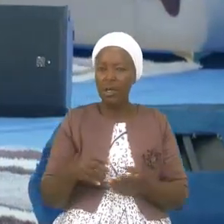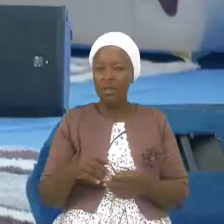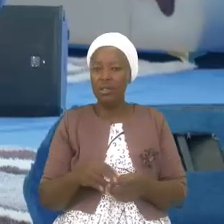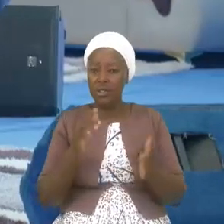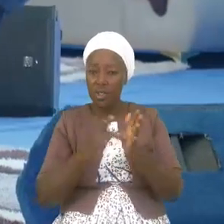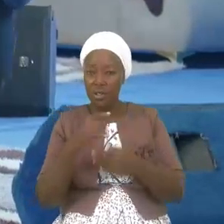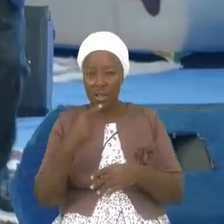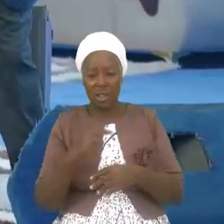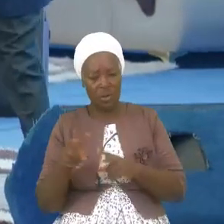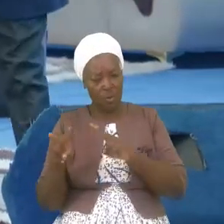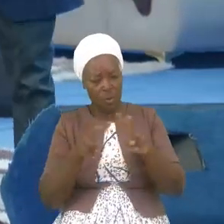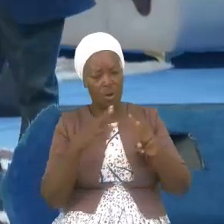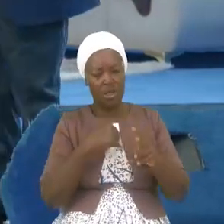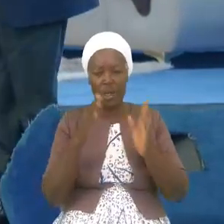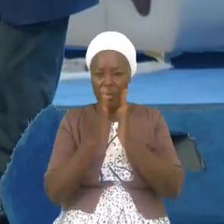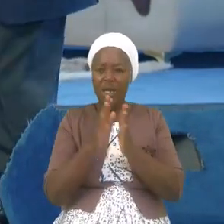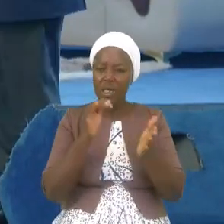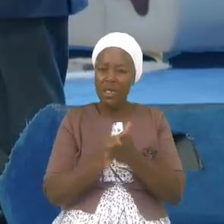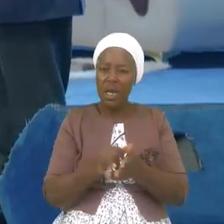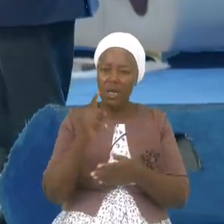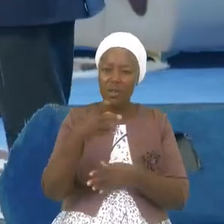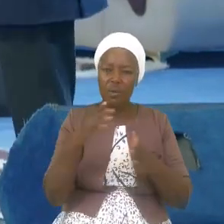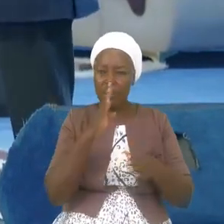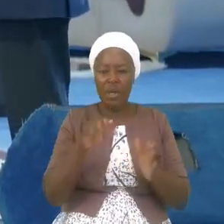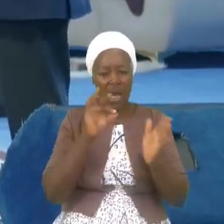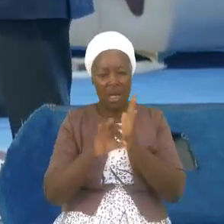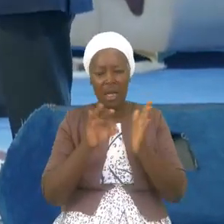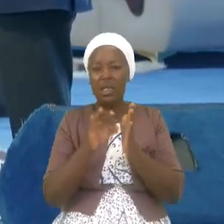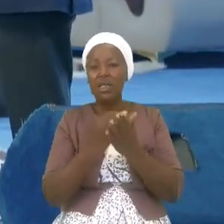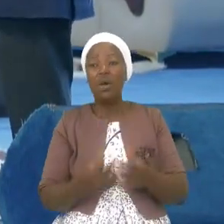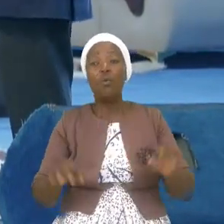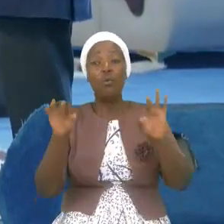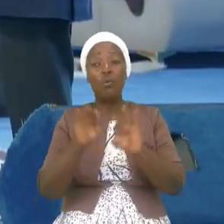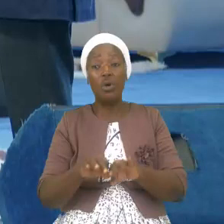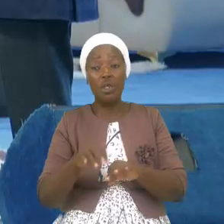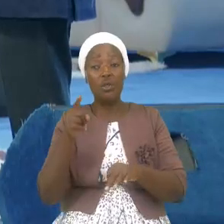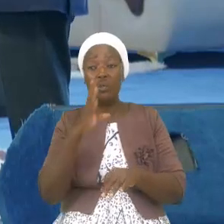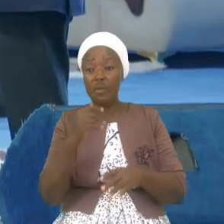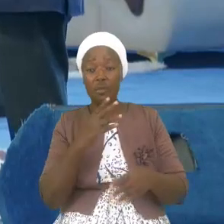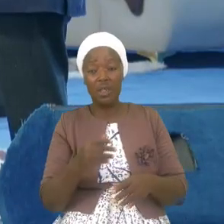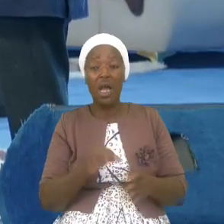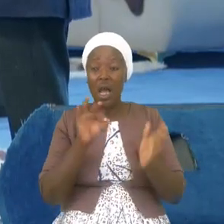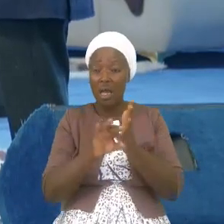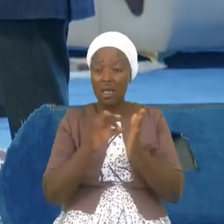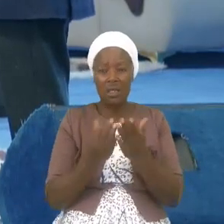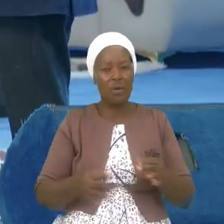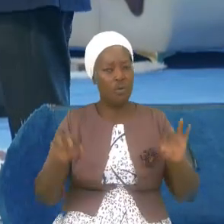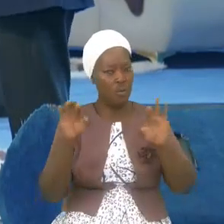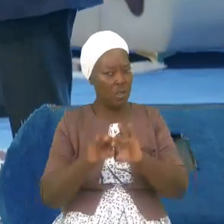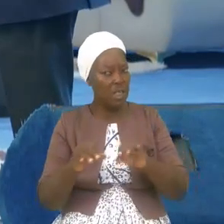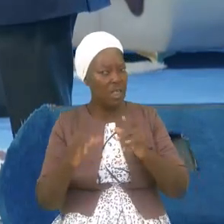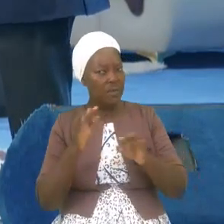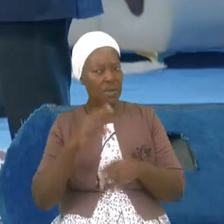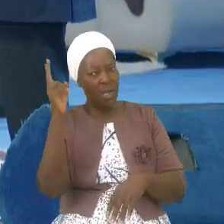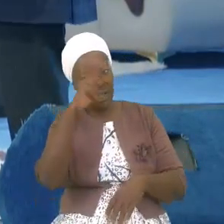worthy. That he may be accounted worthy. If you are careless, you say, okay, I hear, but I don't care. I